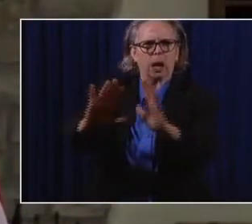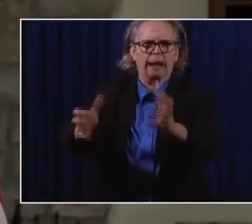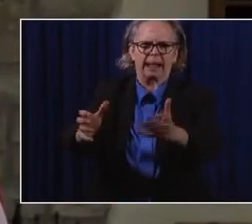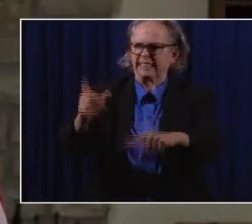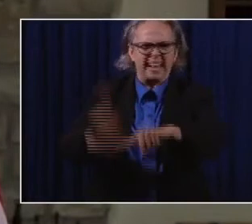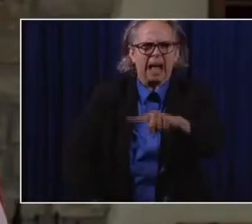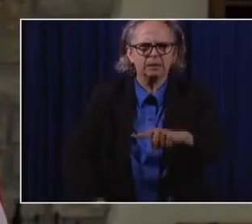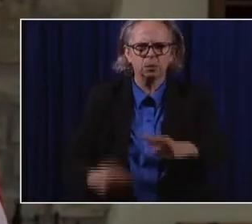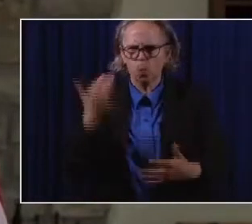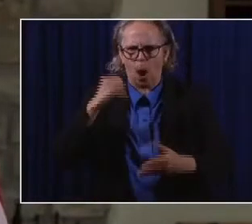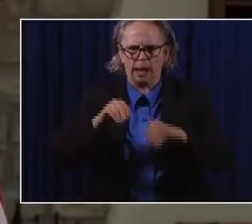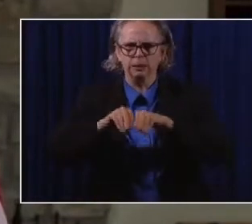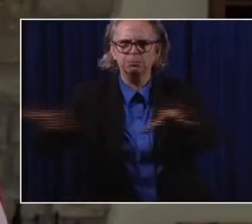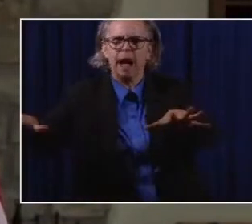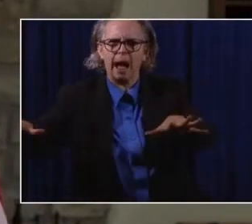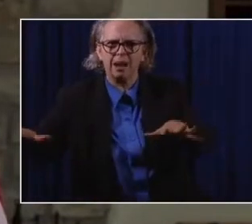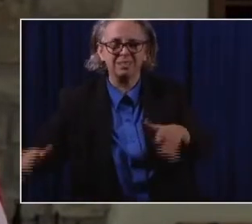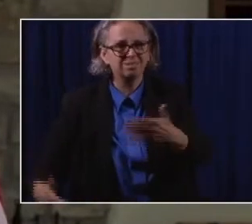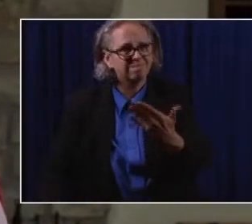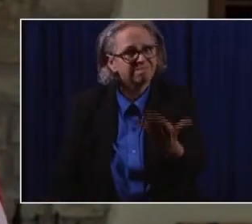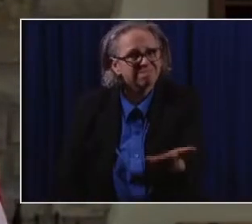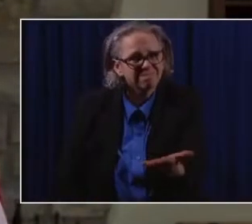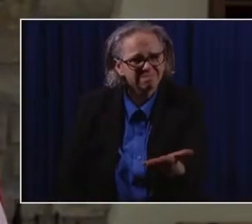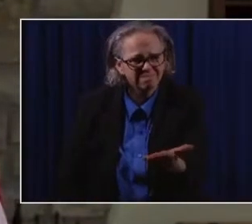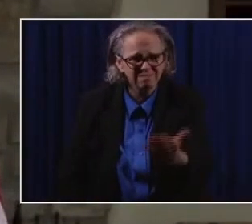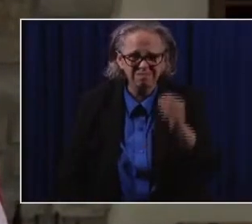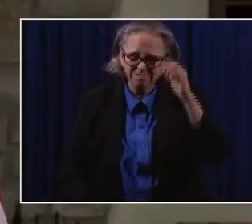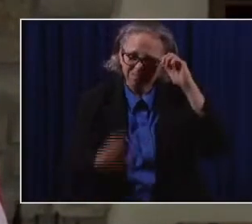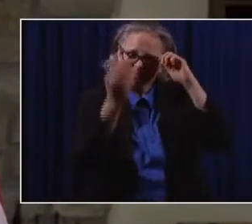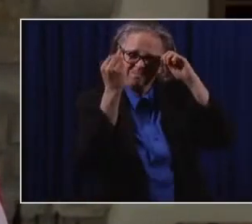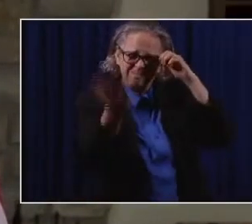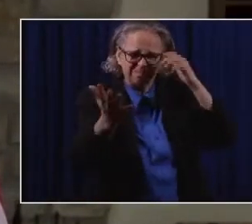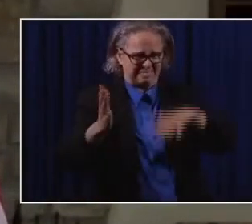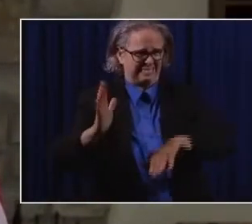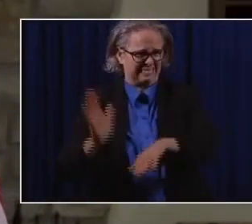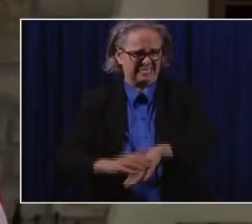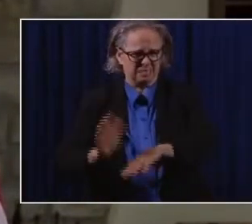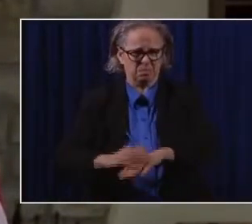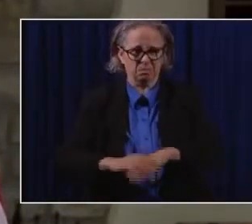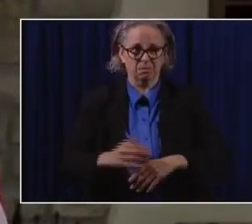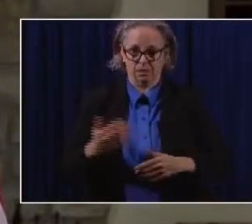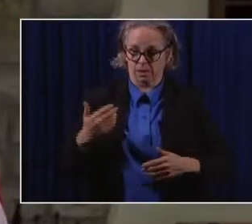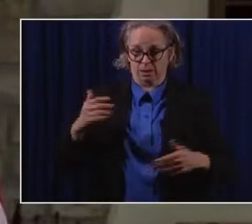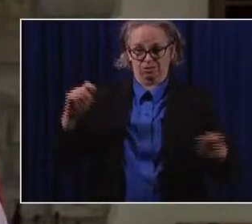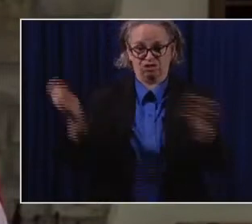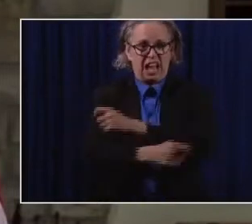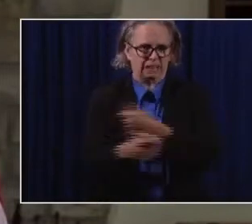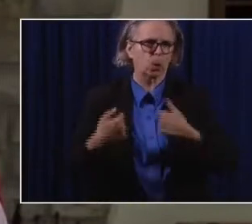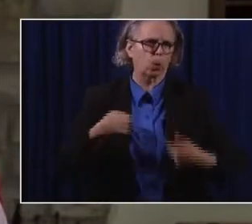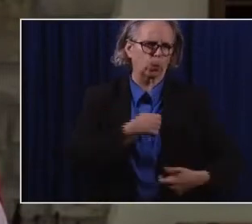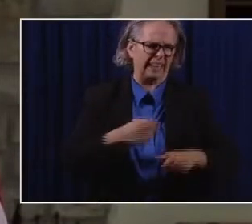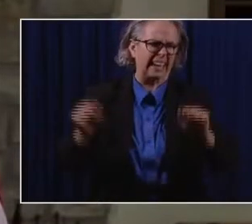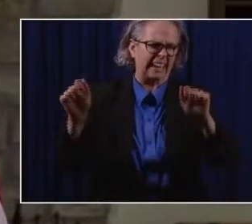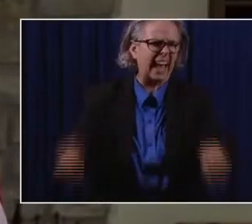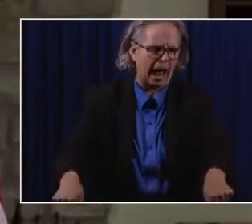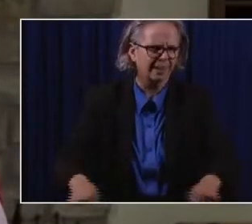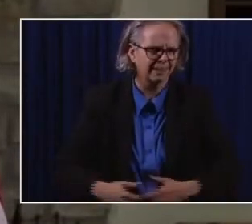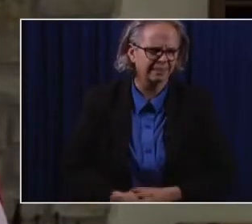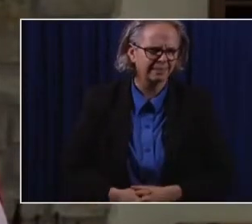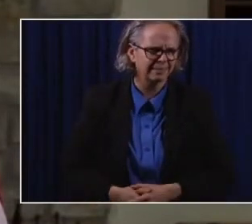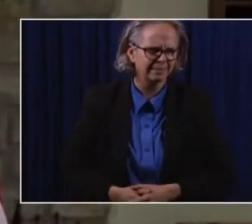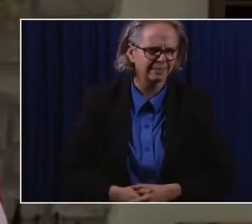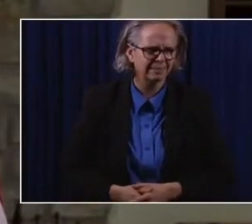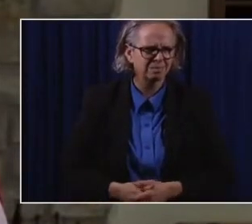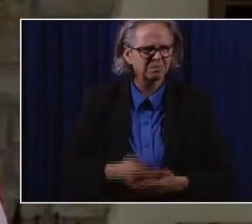we can change this by more of us wearing masks, more of us avoiding being in situations where there